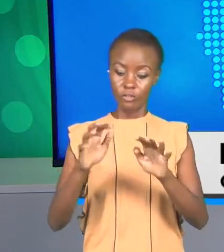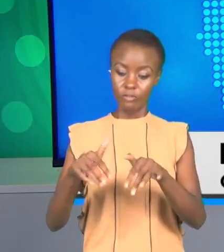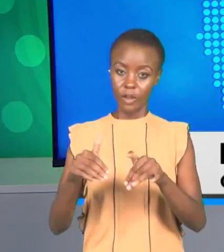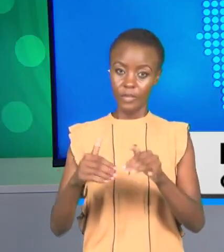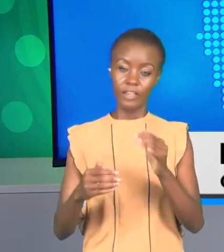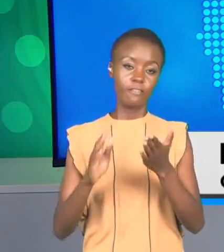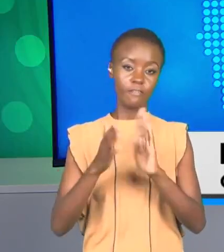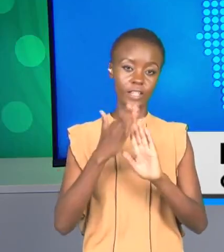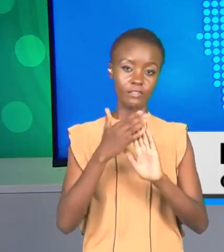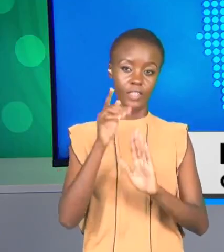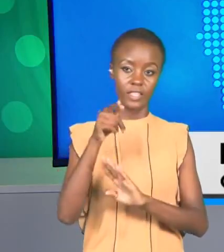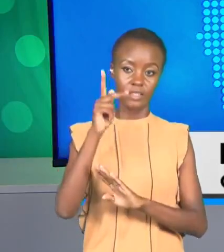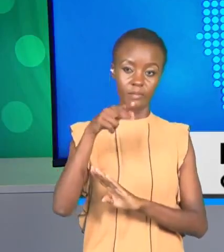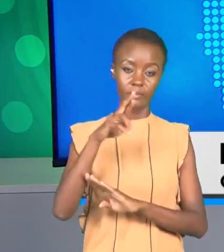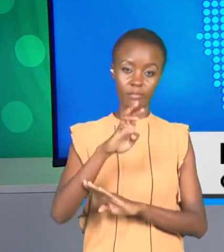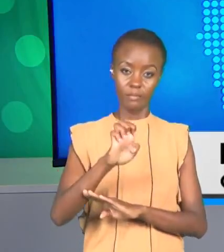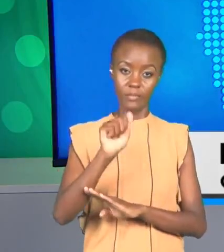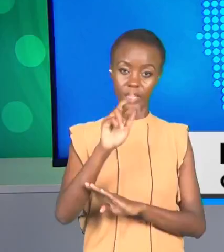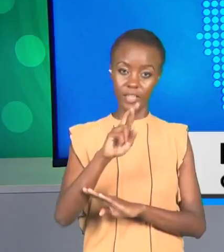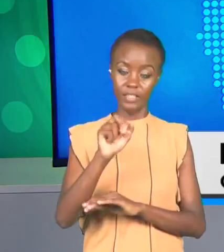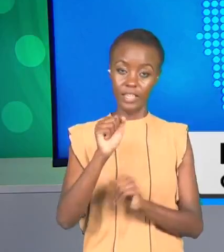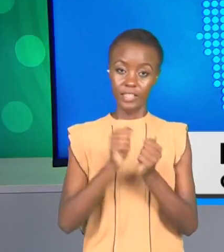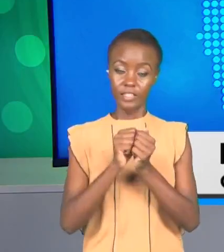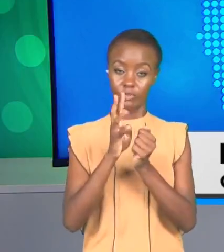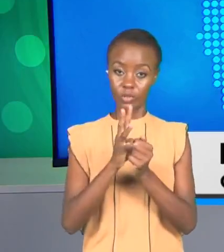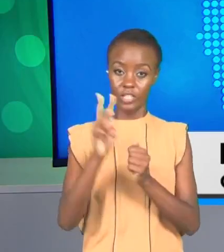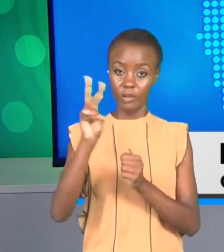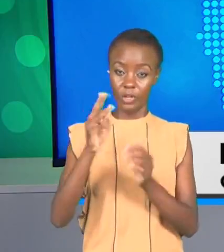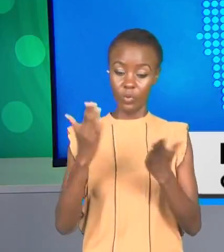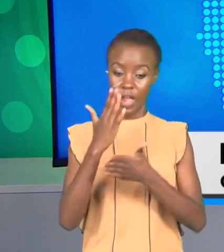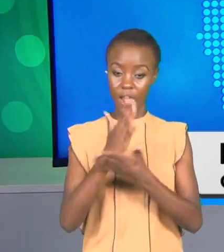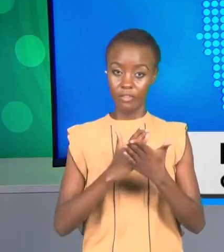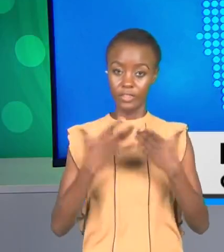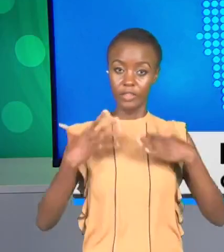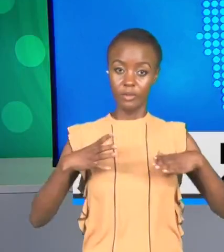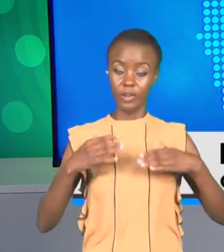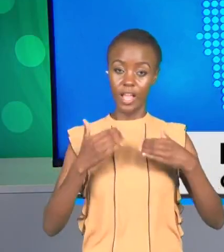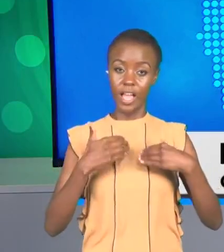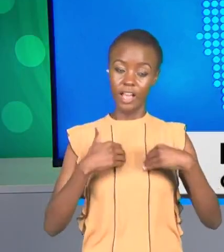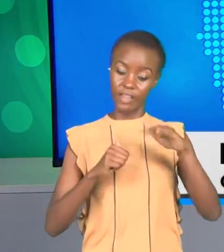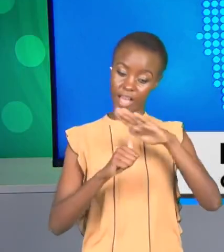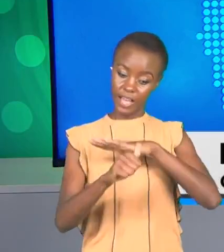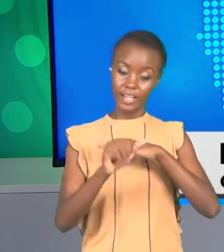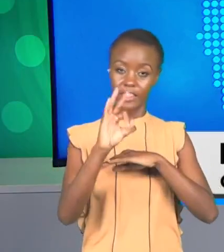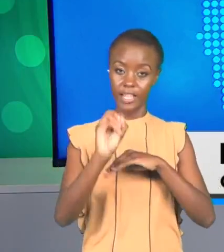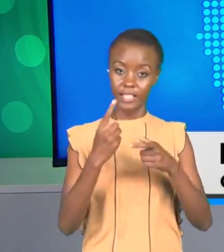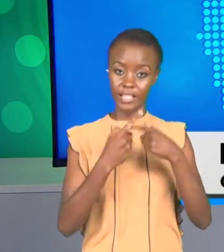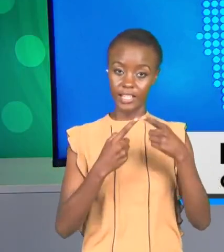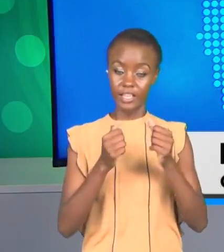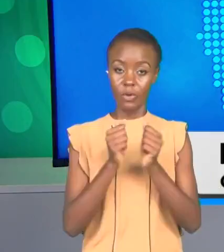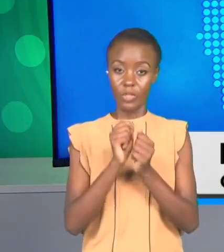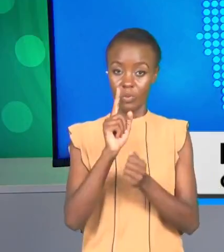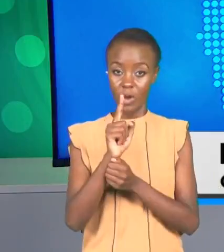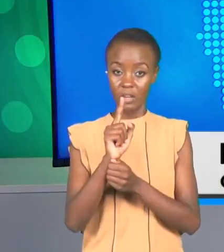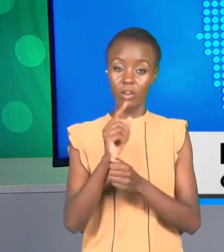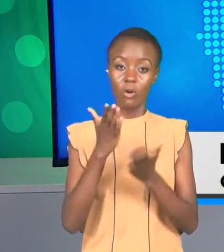prickly pears. Algeria is a country of 40 million, where half the population is under 30, with 1 in 3 young people